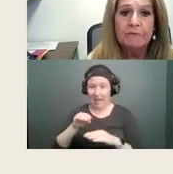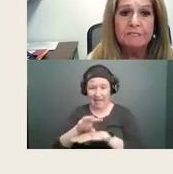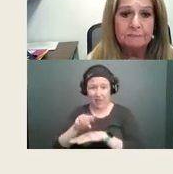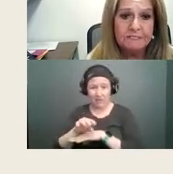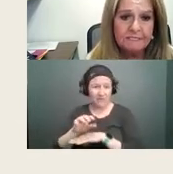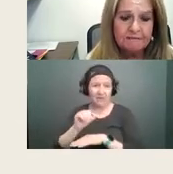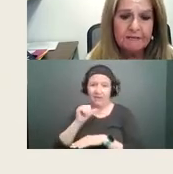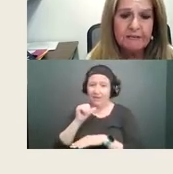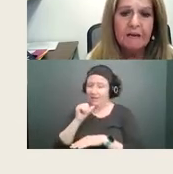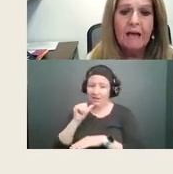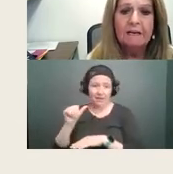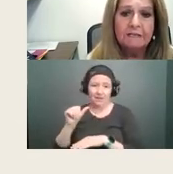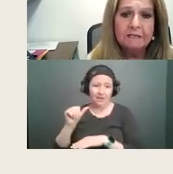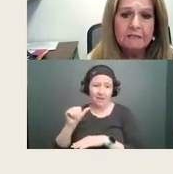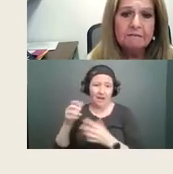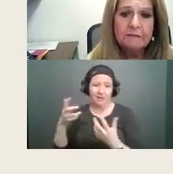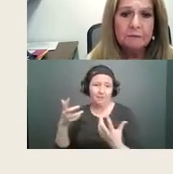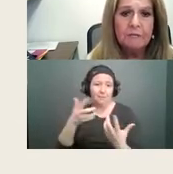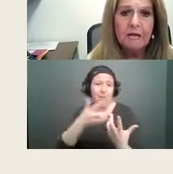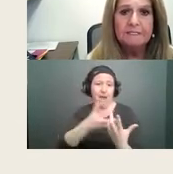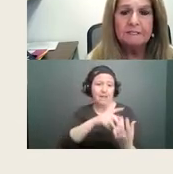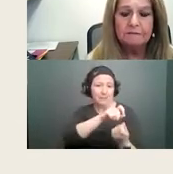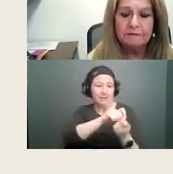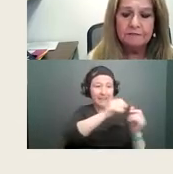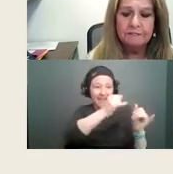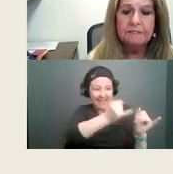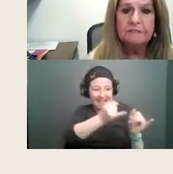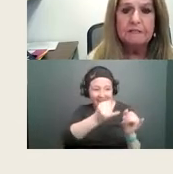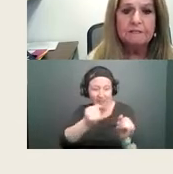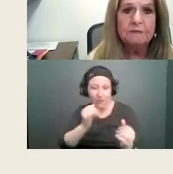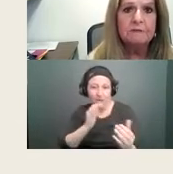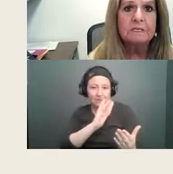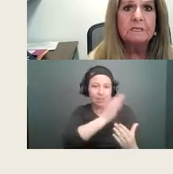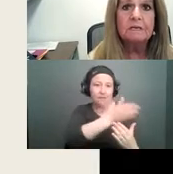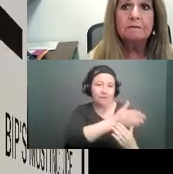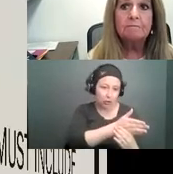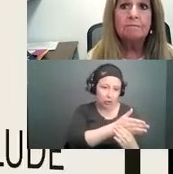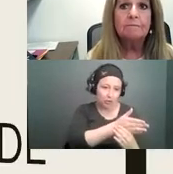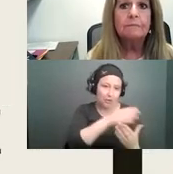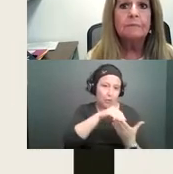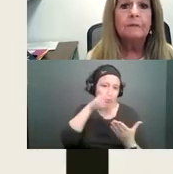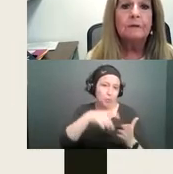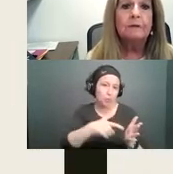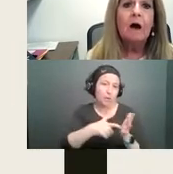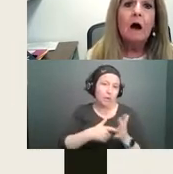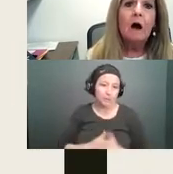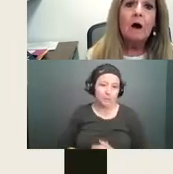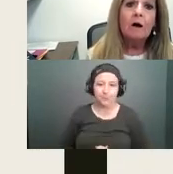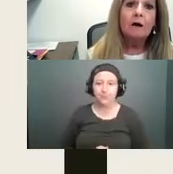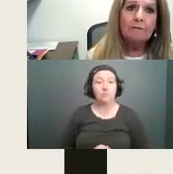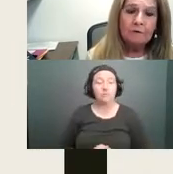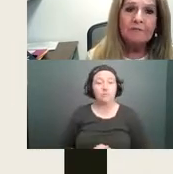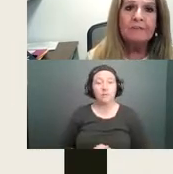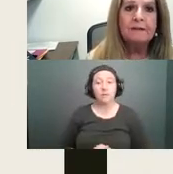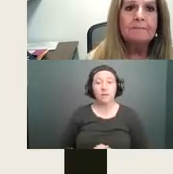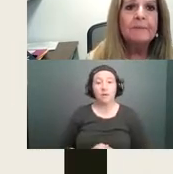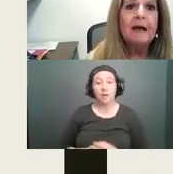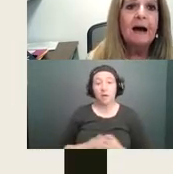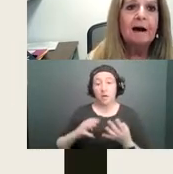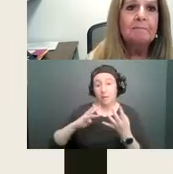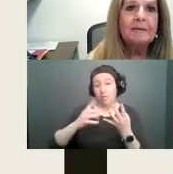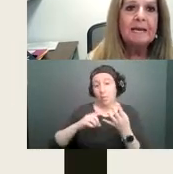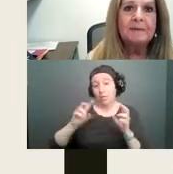equate with the specific and individualized interventions that the student needed. Our fourth